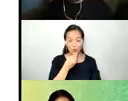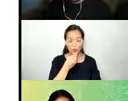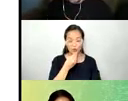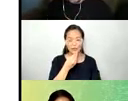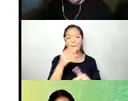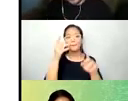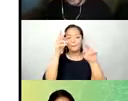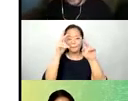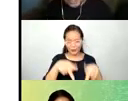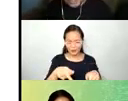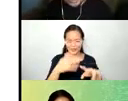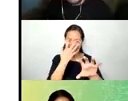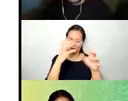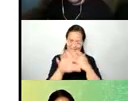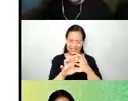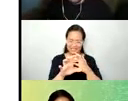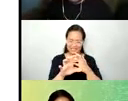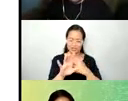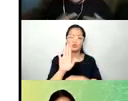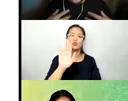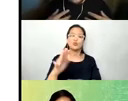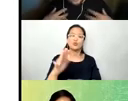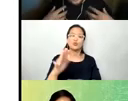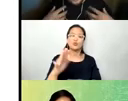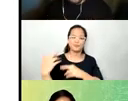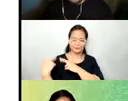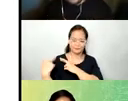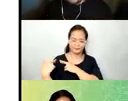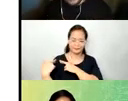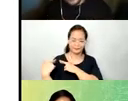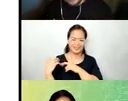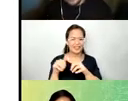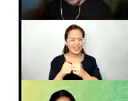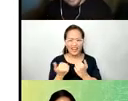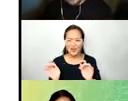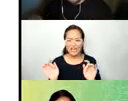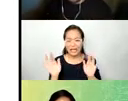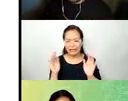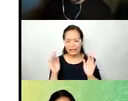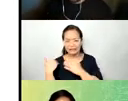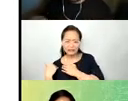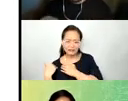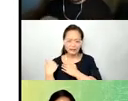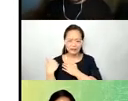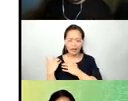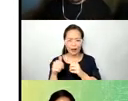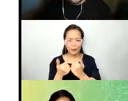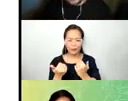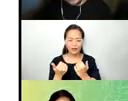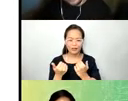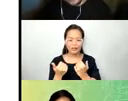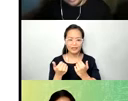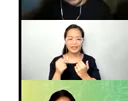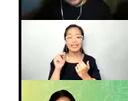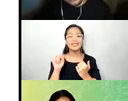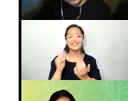nag-empathize. So, responsibilidad mo yun. So, how do we make it lighter for us to bear? We spread the